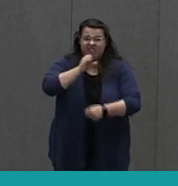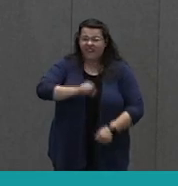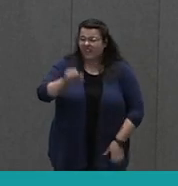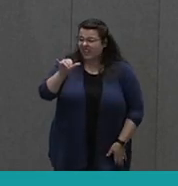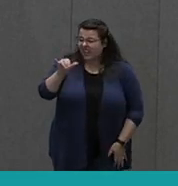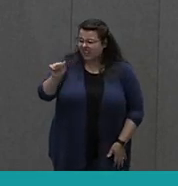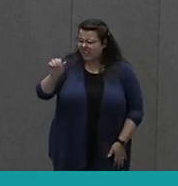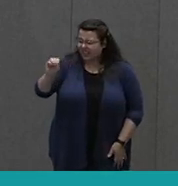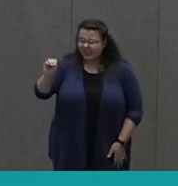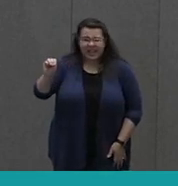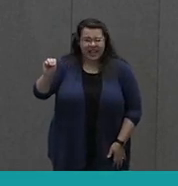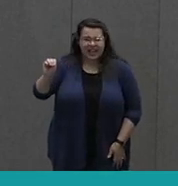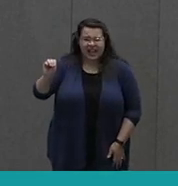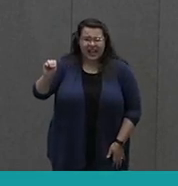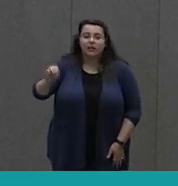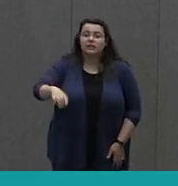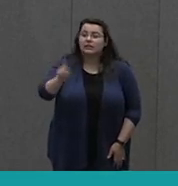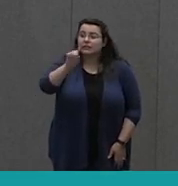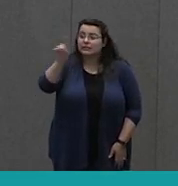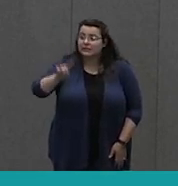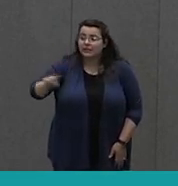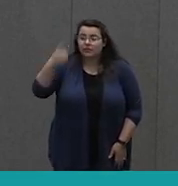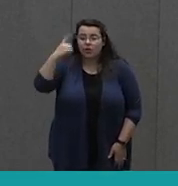litter. L for